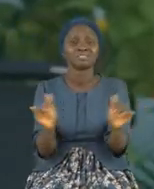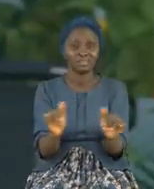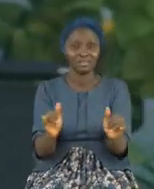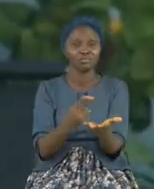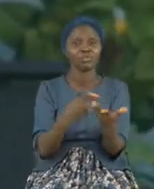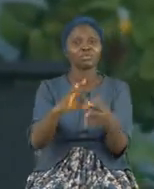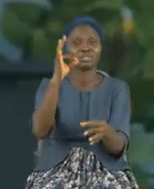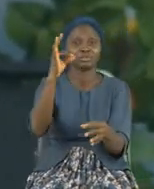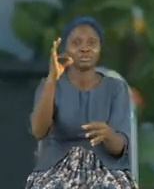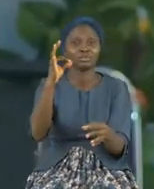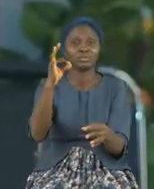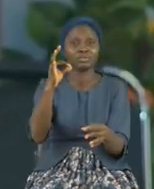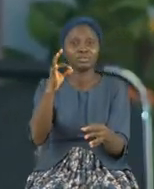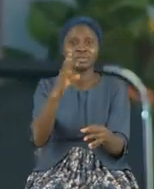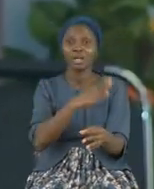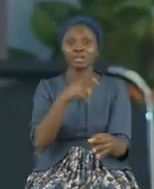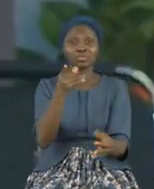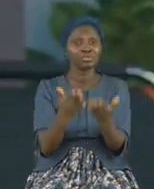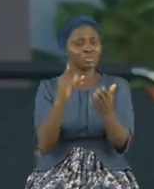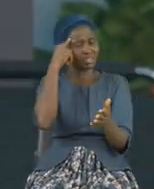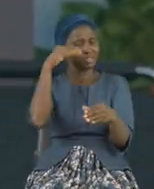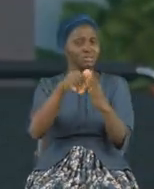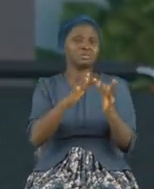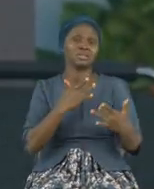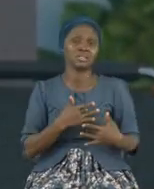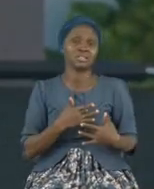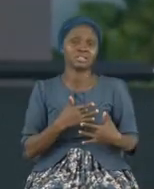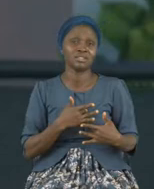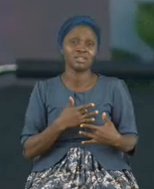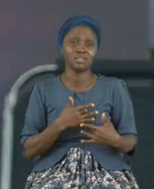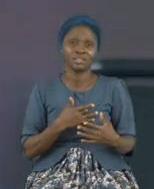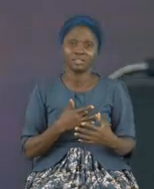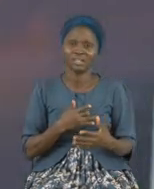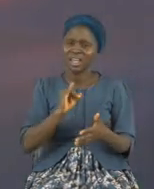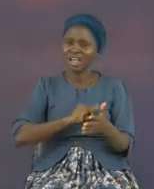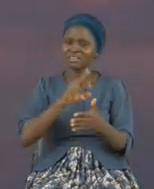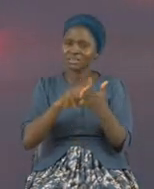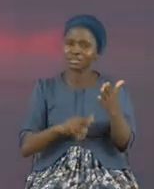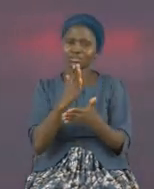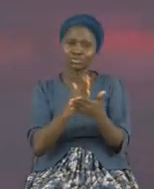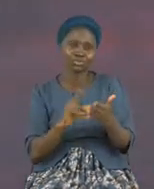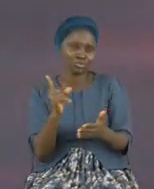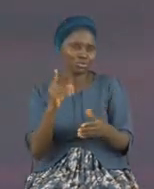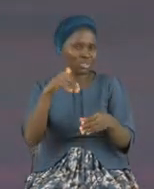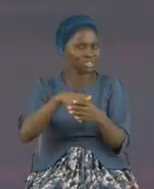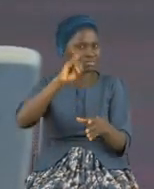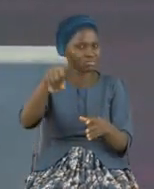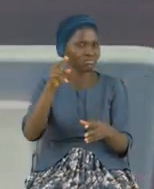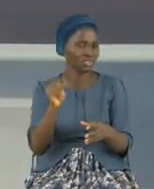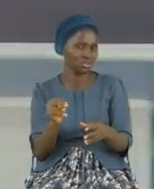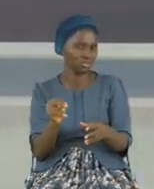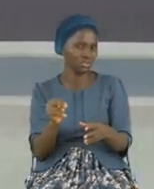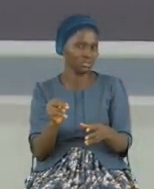Ghost. And you might think in your heart, I read somewhere in John, and it